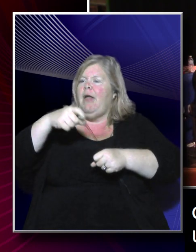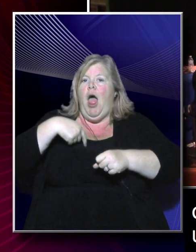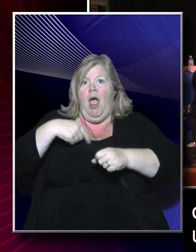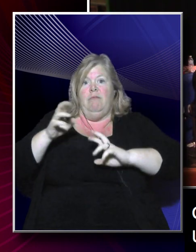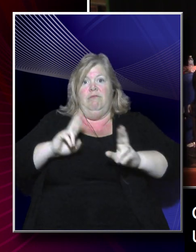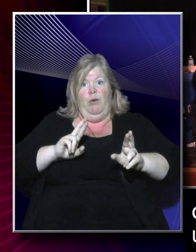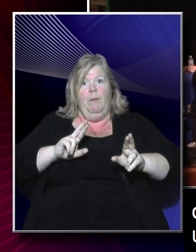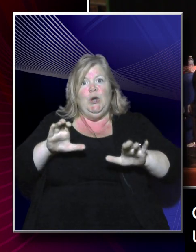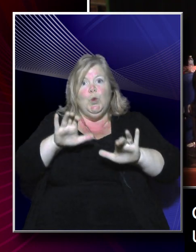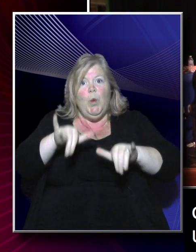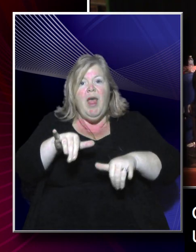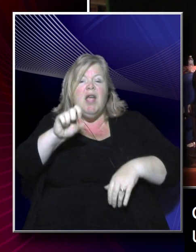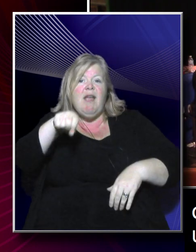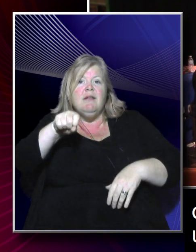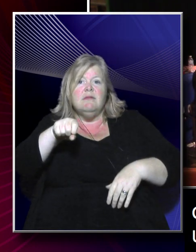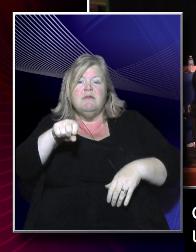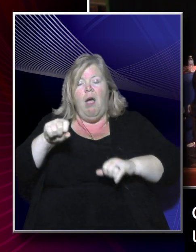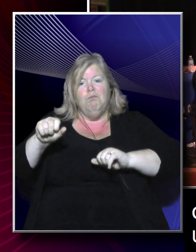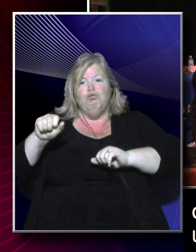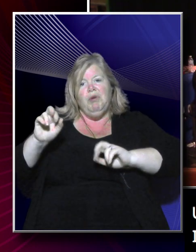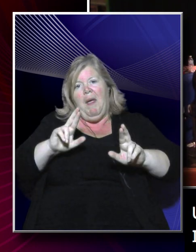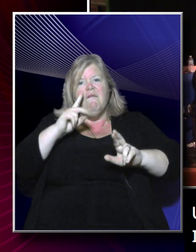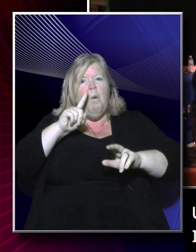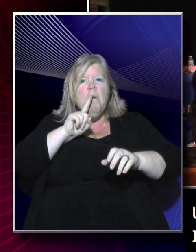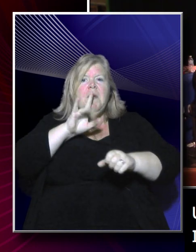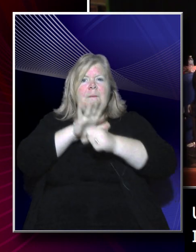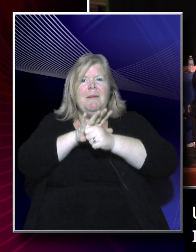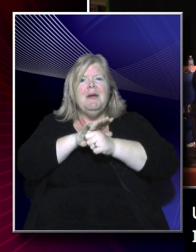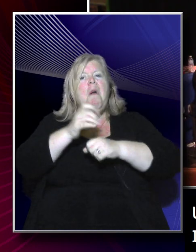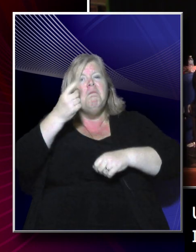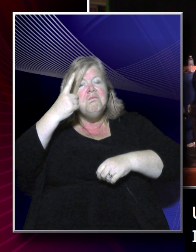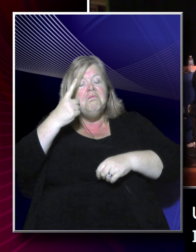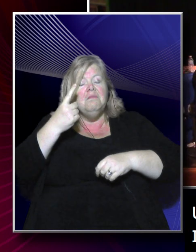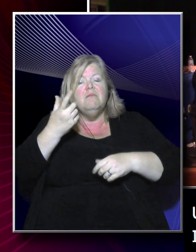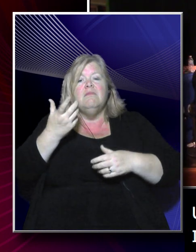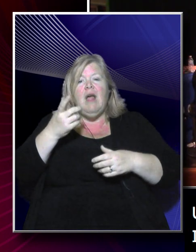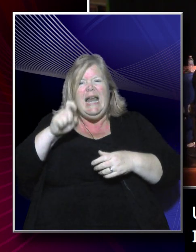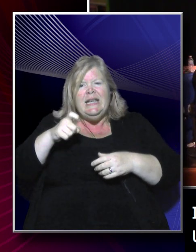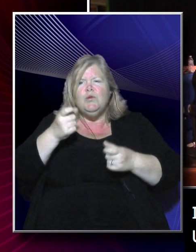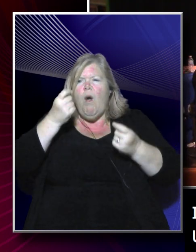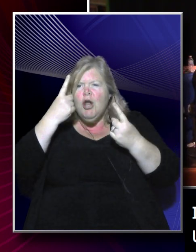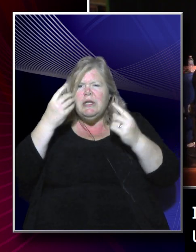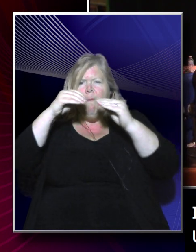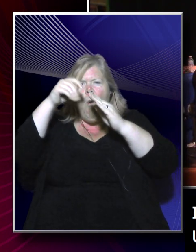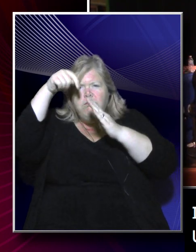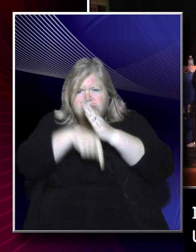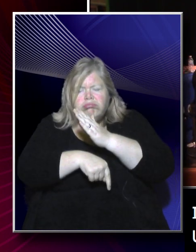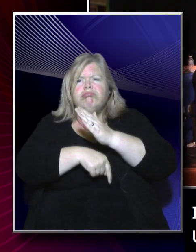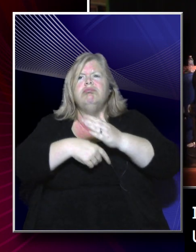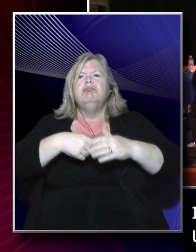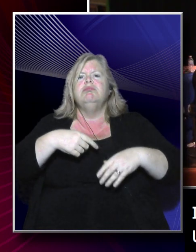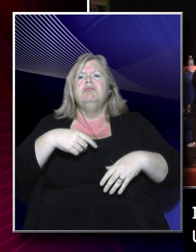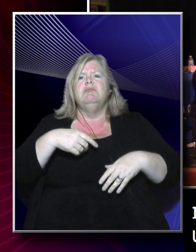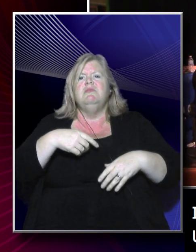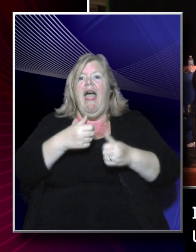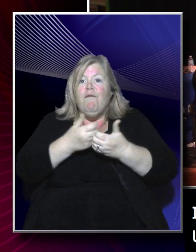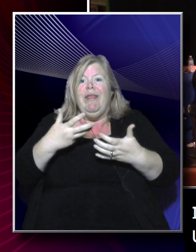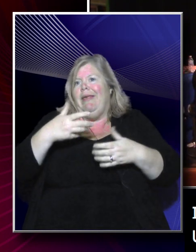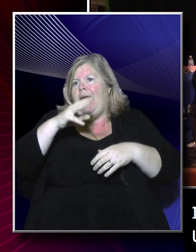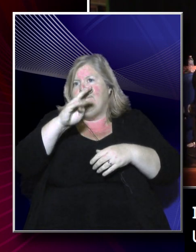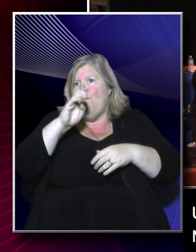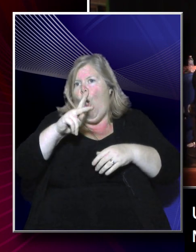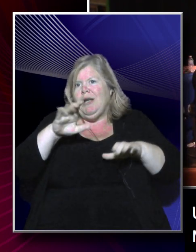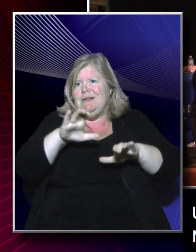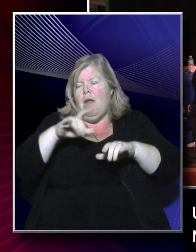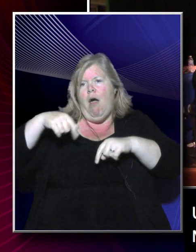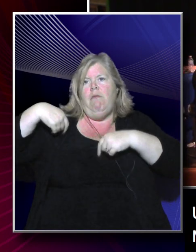to do that. I just think it's a much bigger commitment in understanding all the workings and processes that Mark has done for the last number of